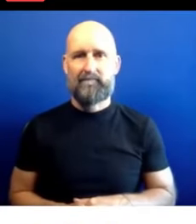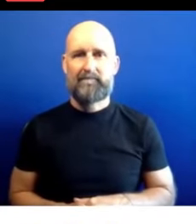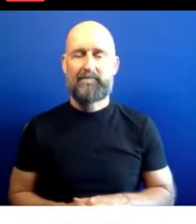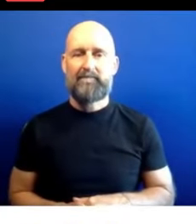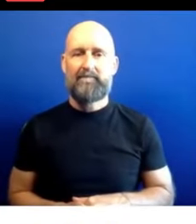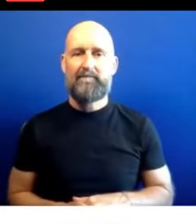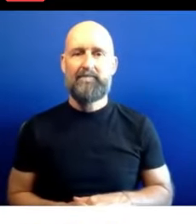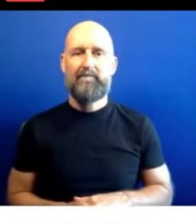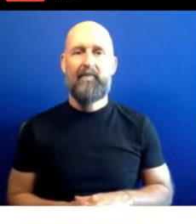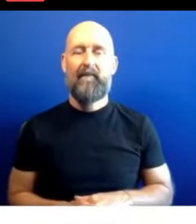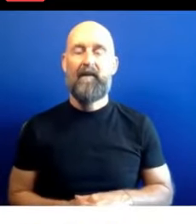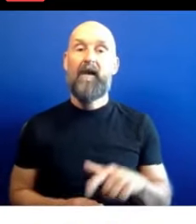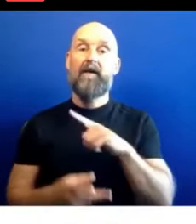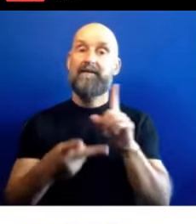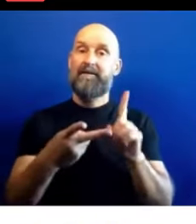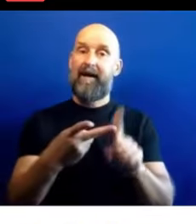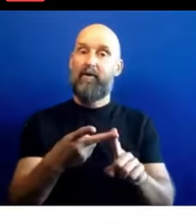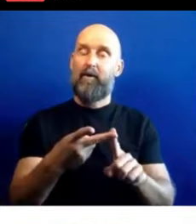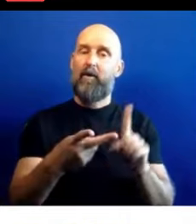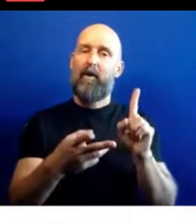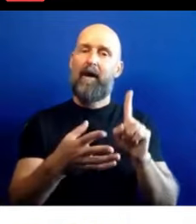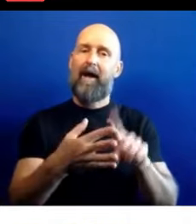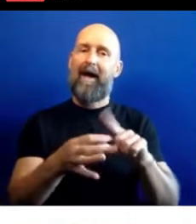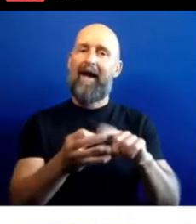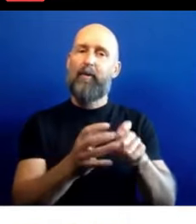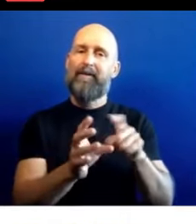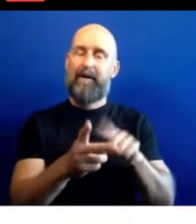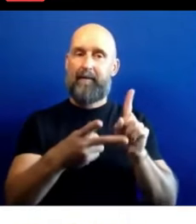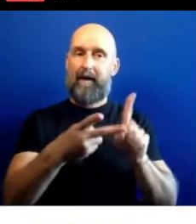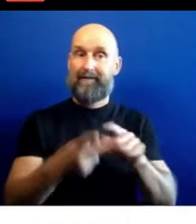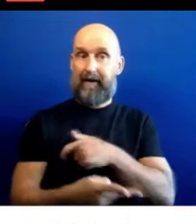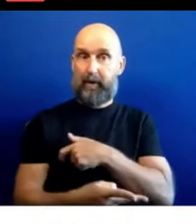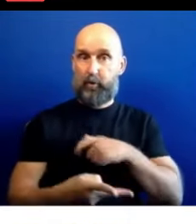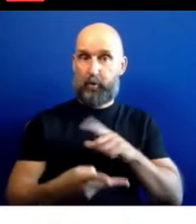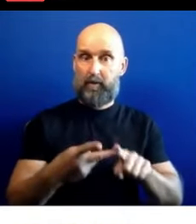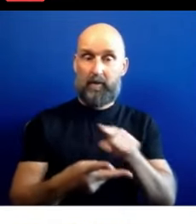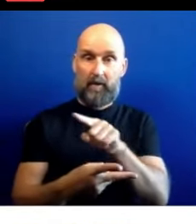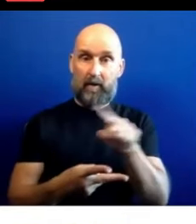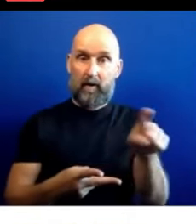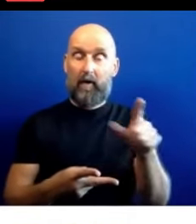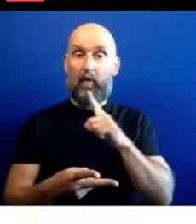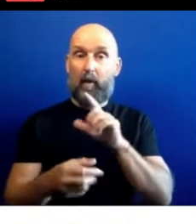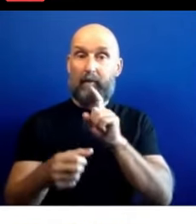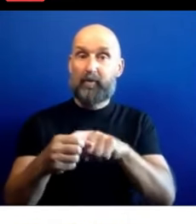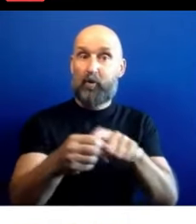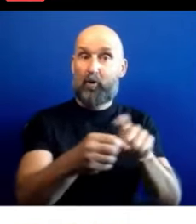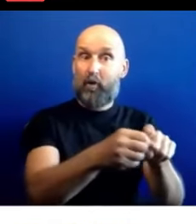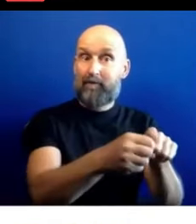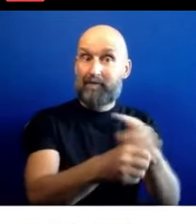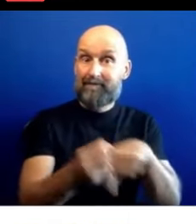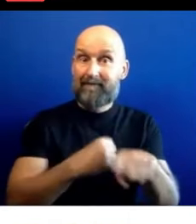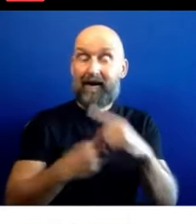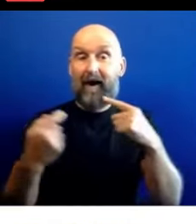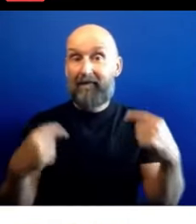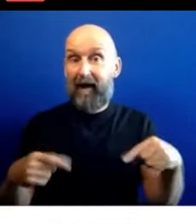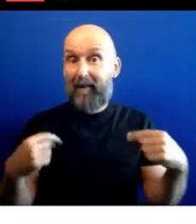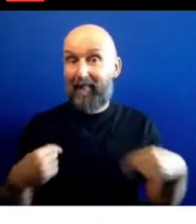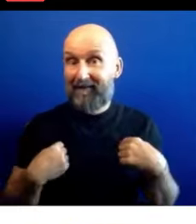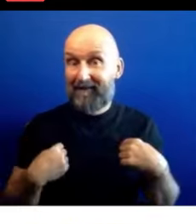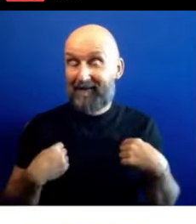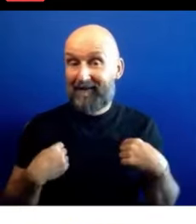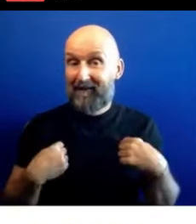It's going to be seconded by Equity, which is my other union. If anybody else would like me to join their gang, I am available. We need to